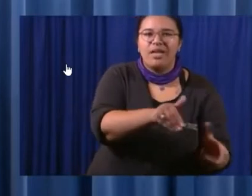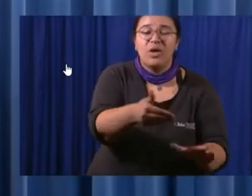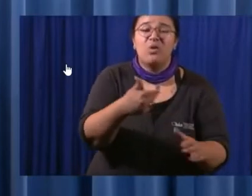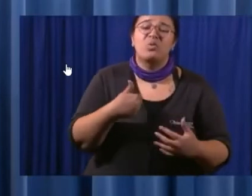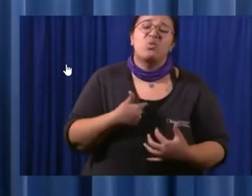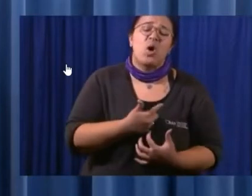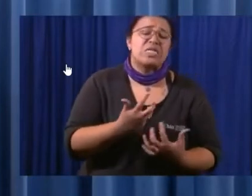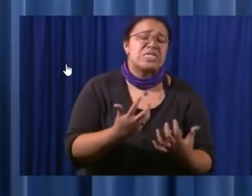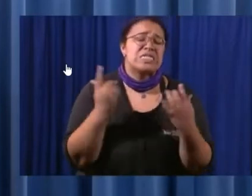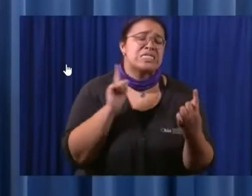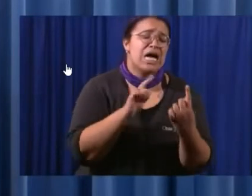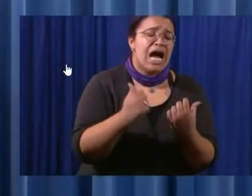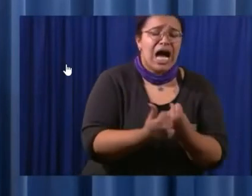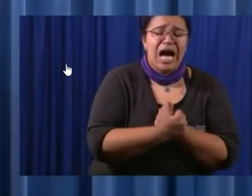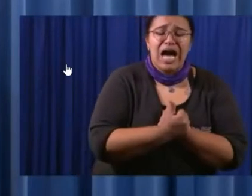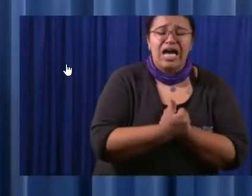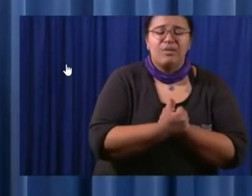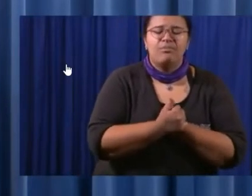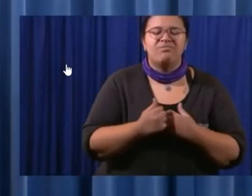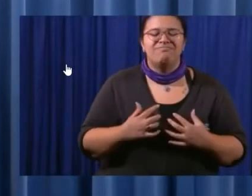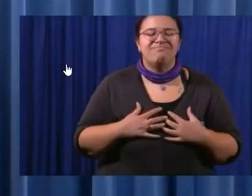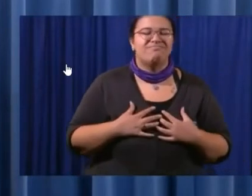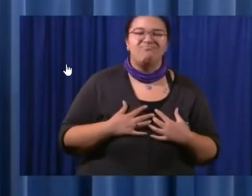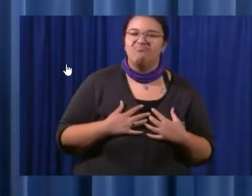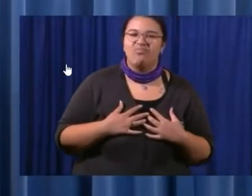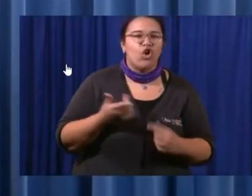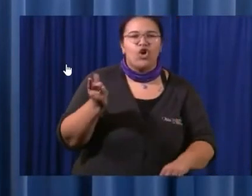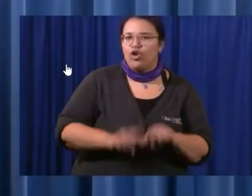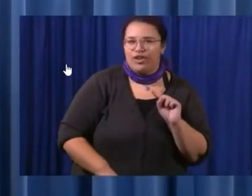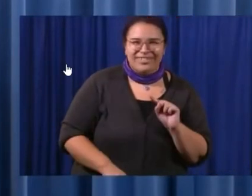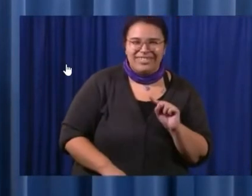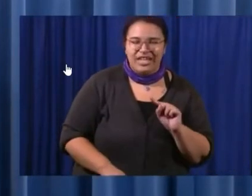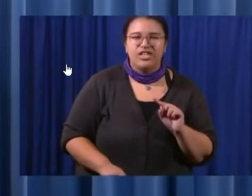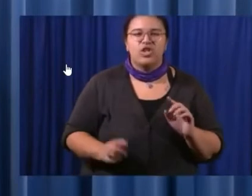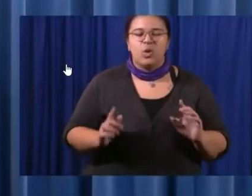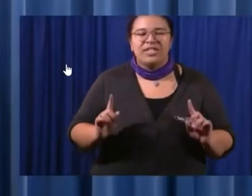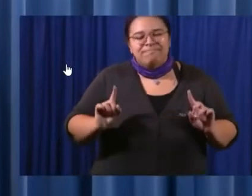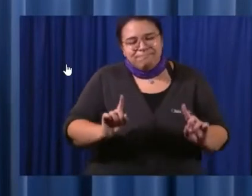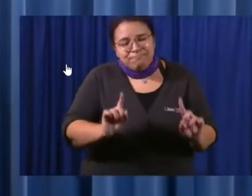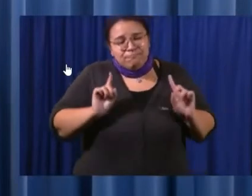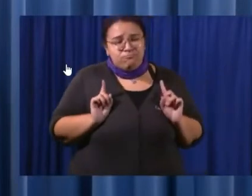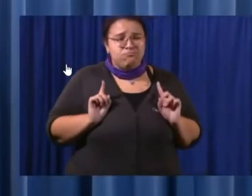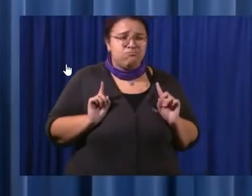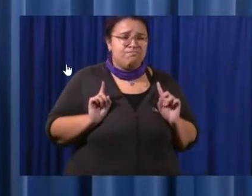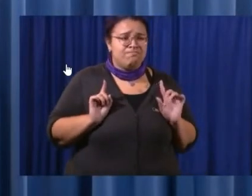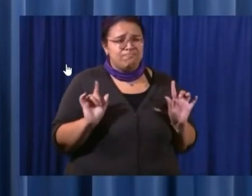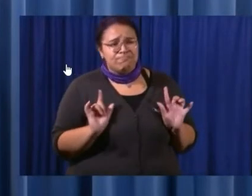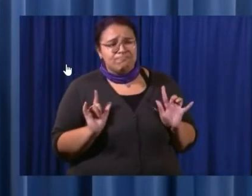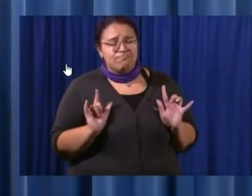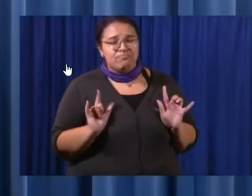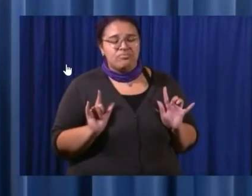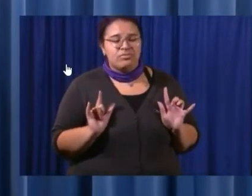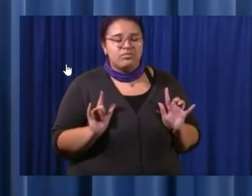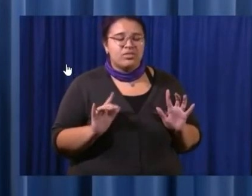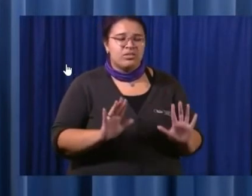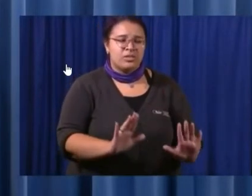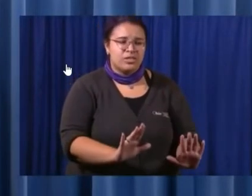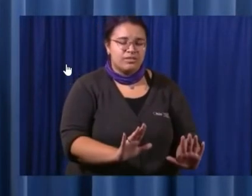We're not going to let this happen to our state. We are not going to be Florida. We are not going to be Texas. We are not going to be Italy. We are not going to let this